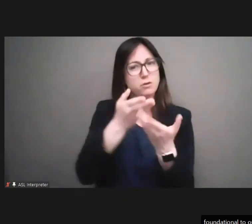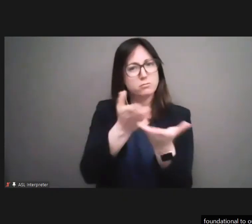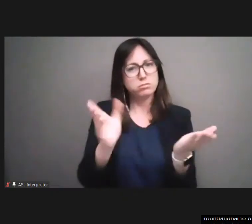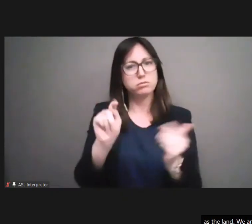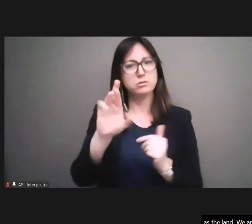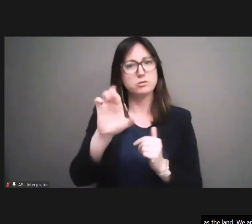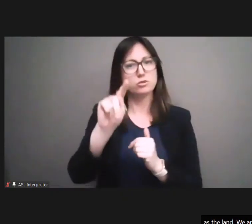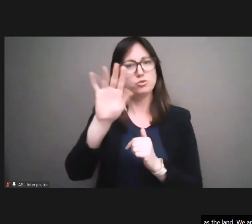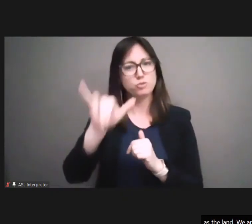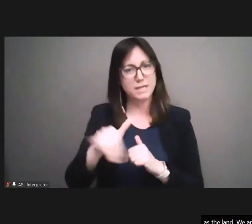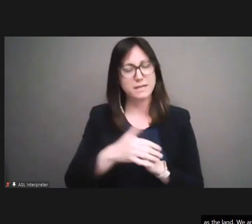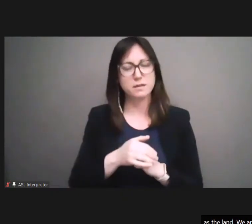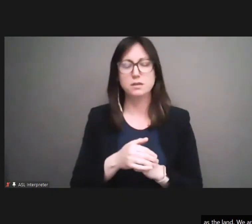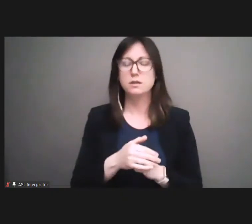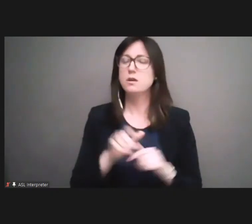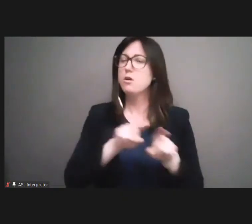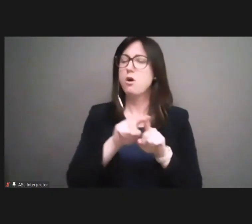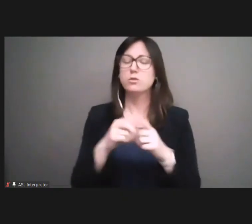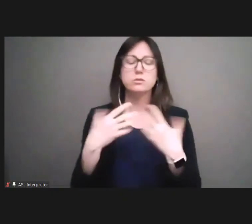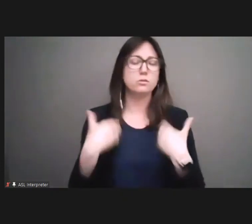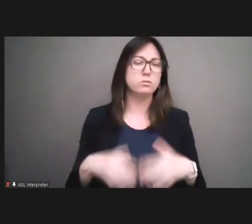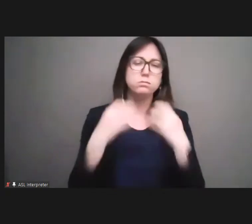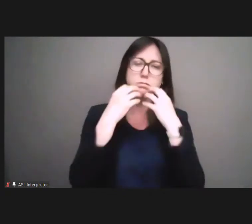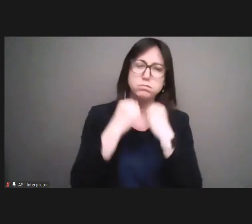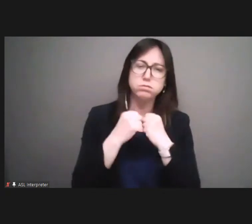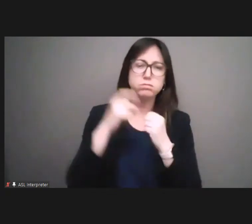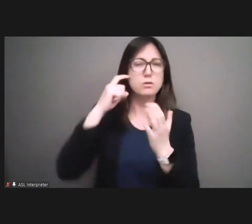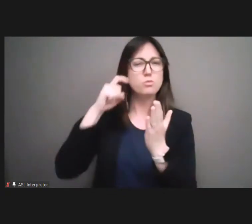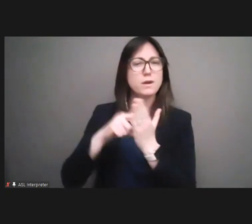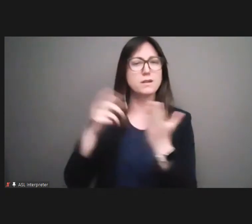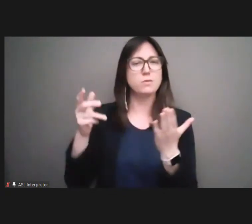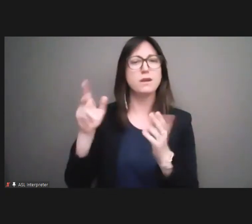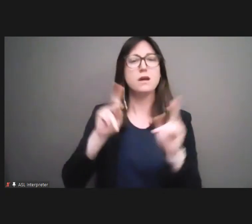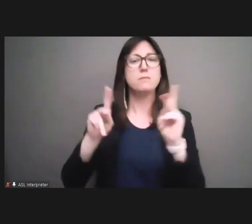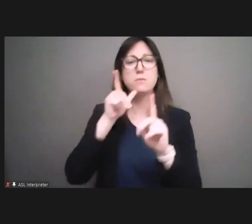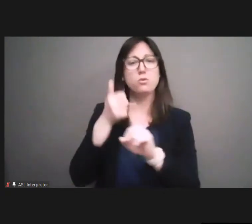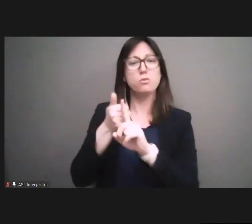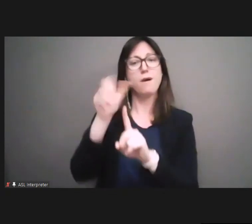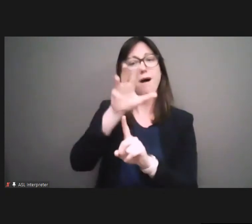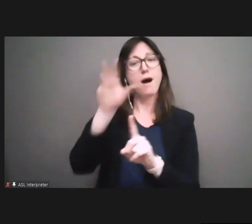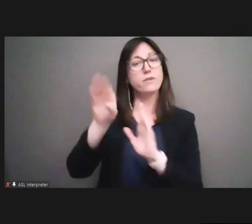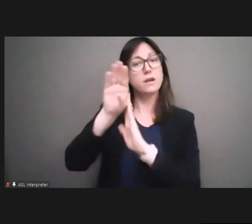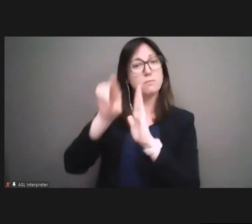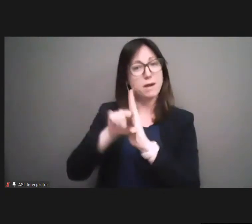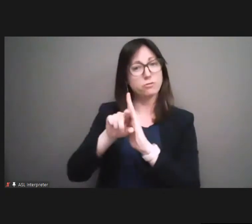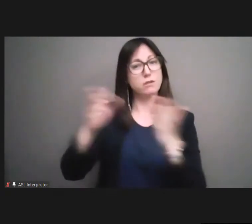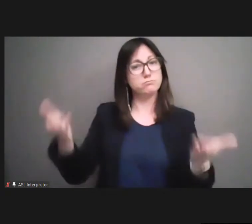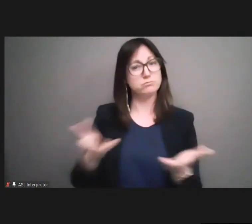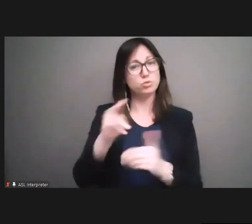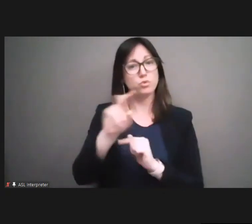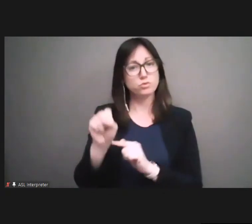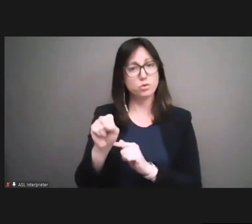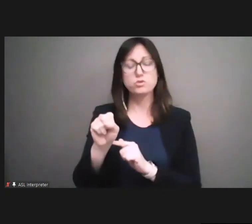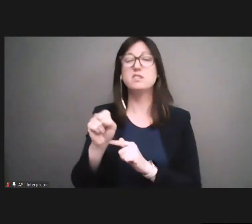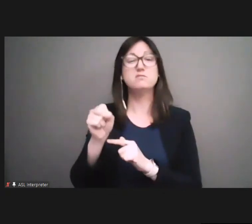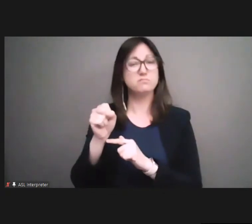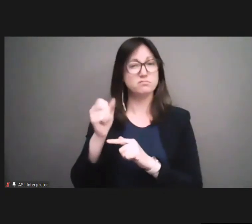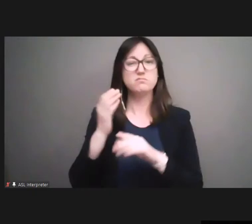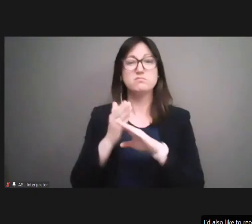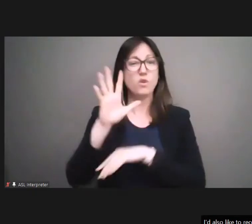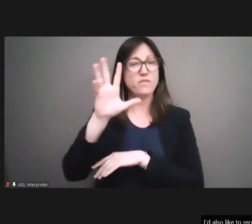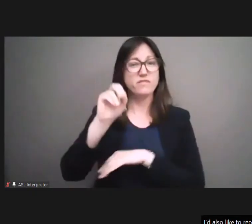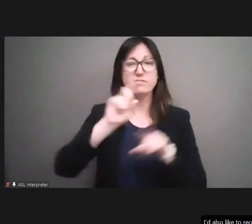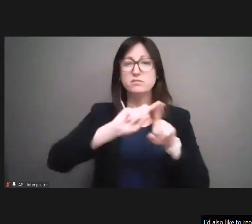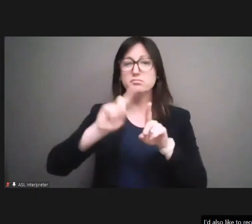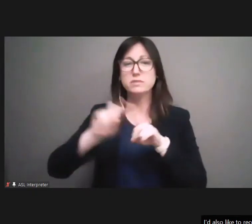deep gratitude, I'd also like to recognize the legacy of people of African descent here in Nova Scotia, where there are over 50 historic